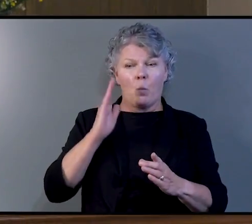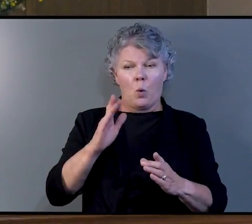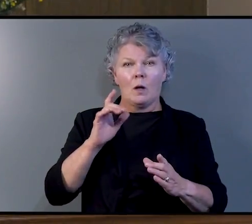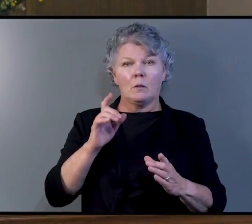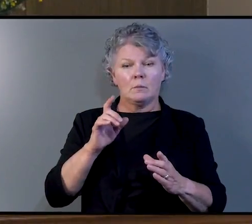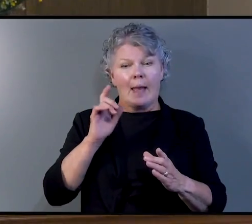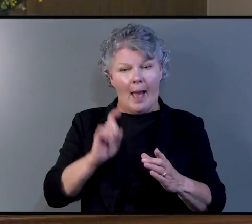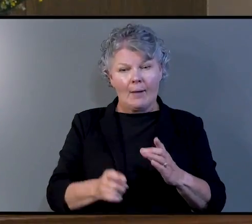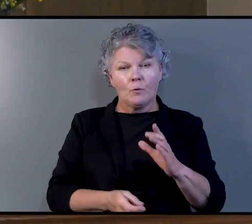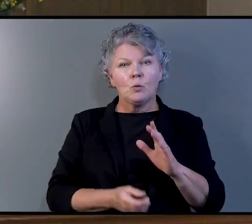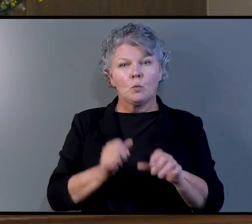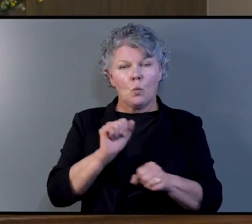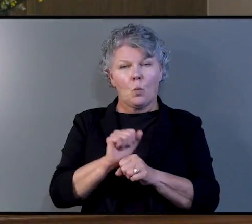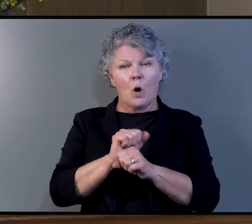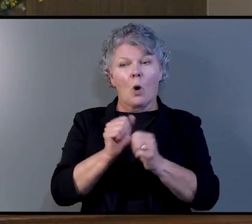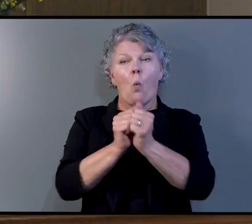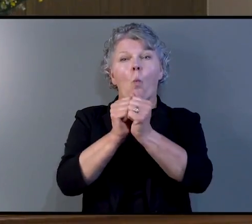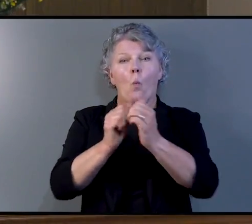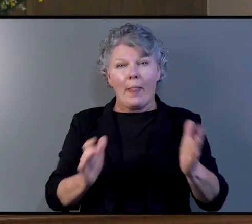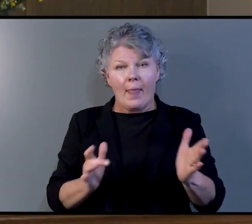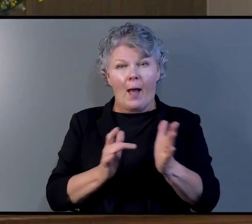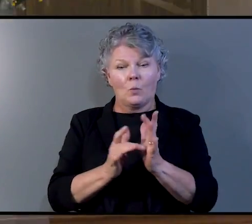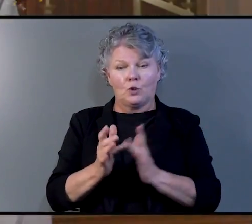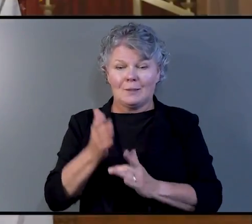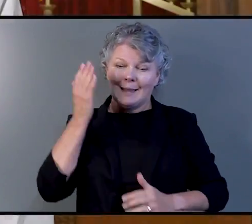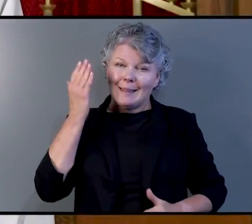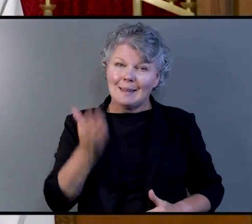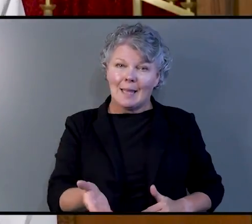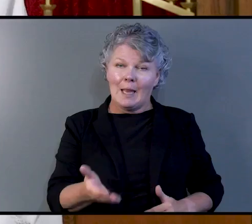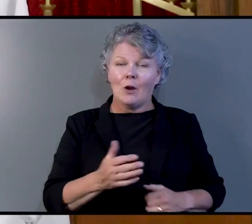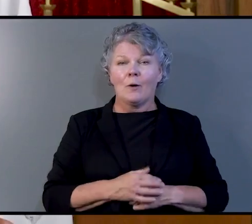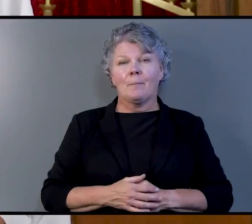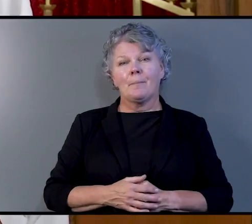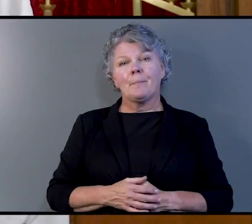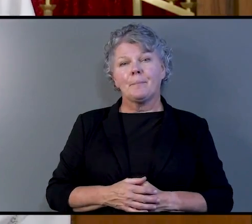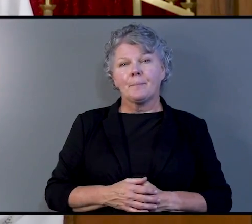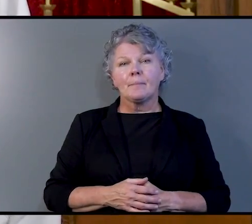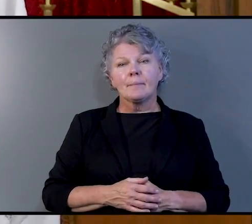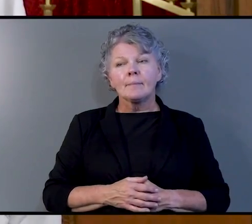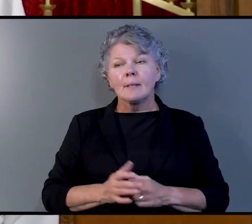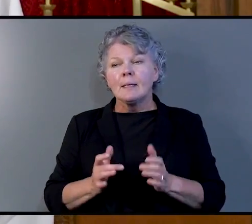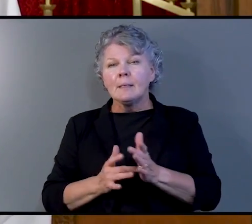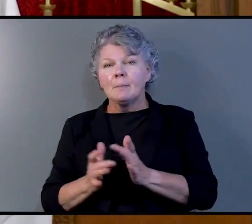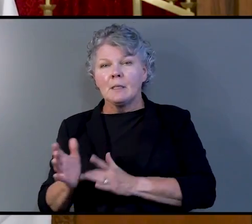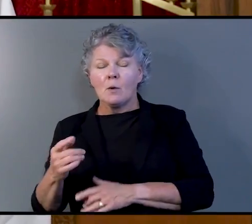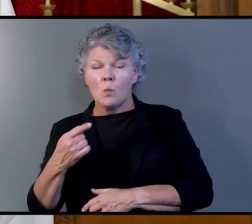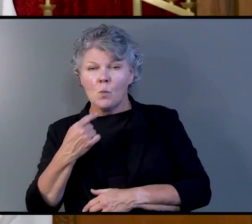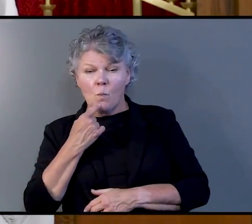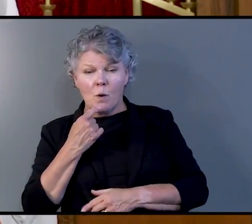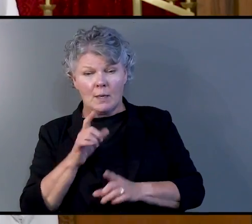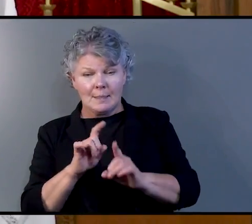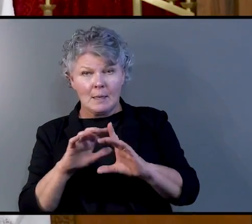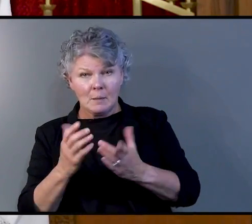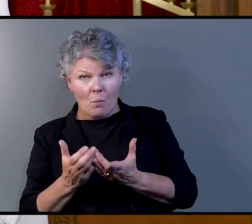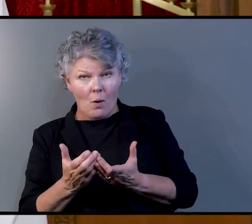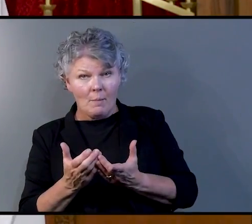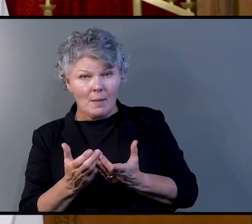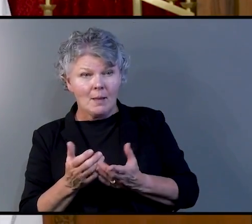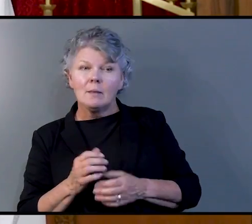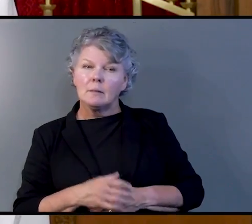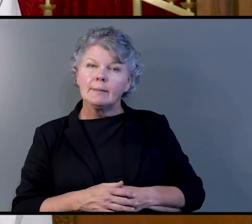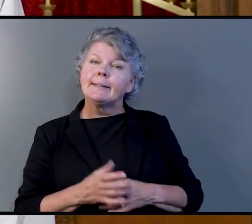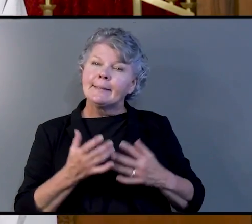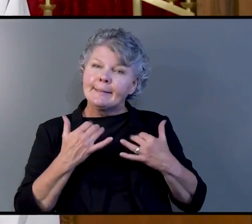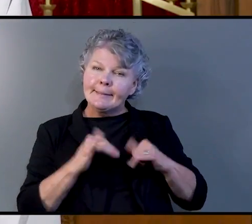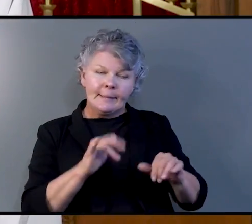to operate without him being physically there. But Jesus' disappointment with his disciples does not keep him